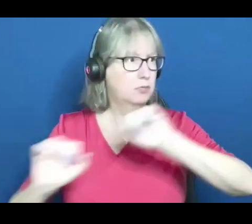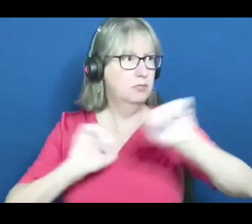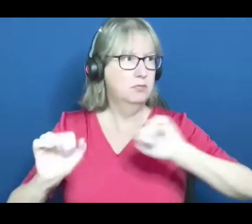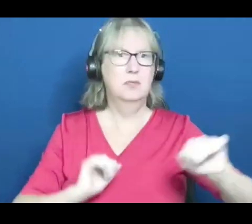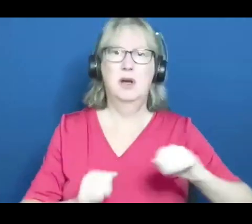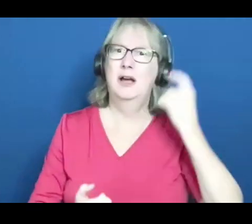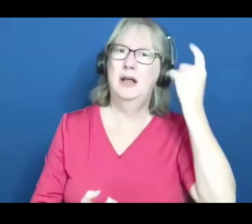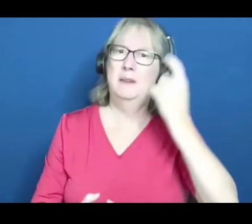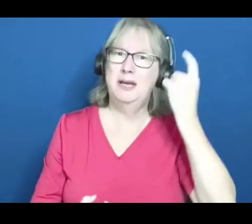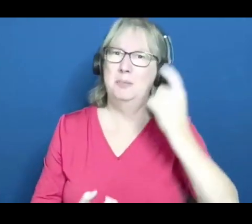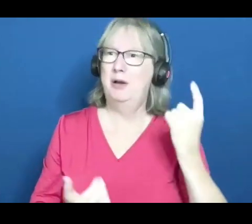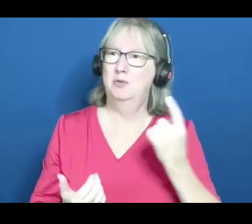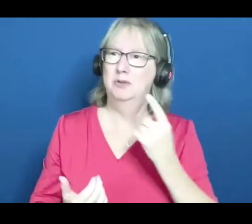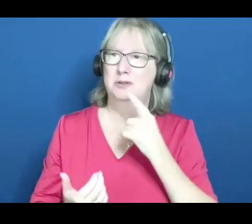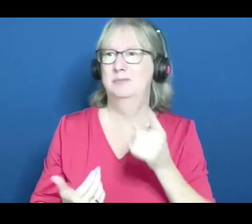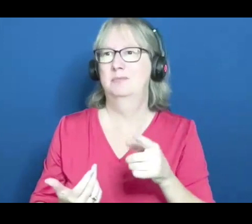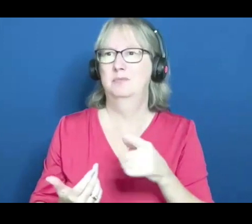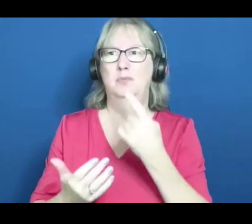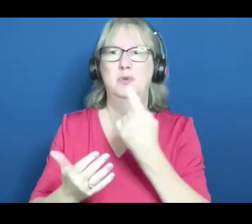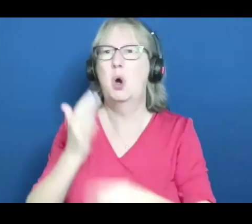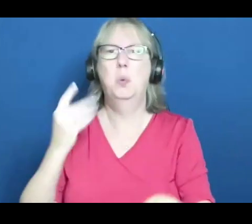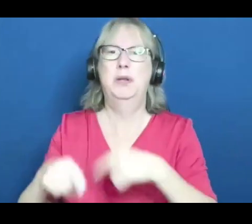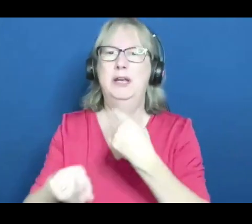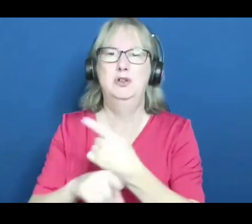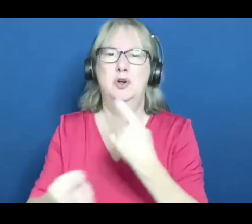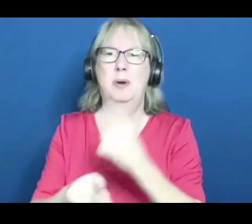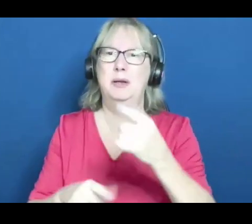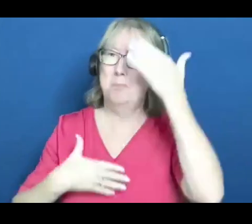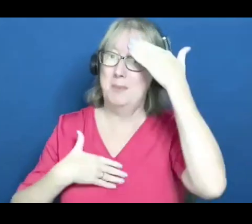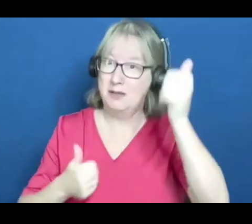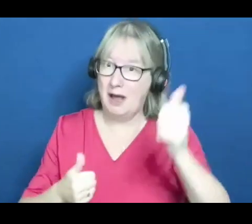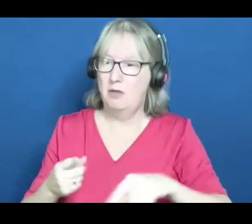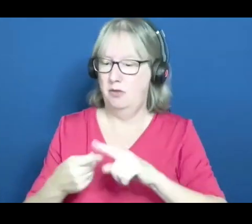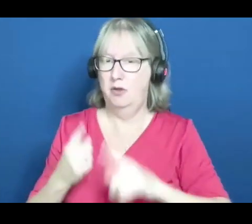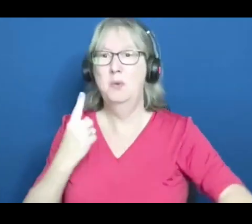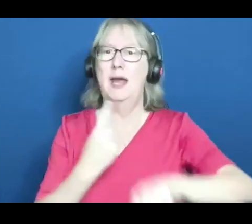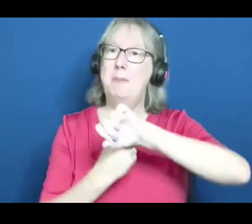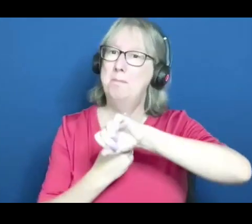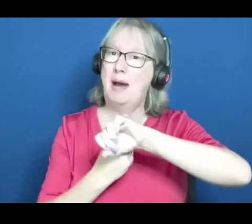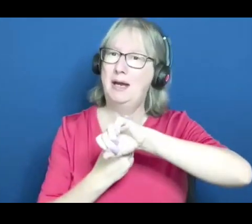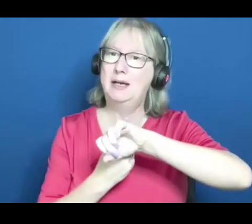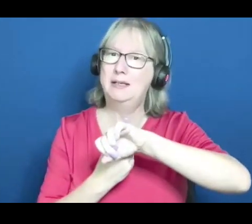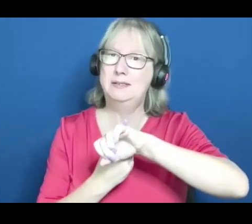the not just the subject in question, you know, the mental health and the impact it has with